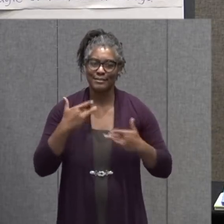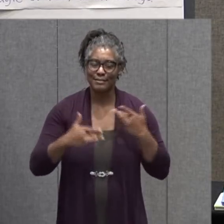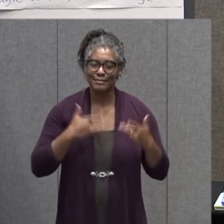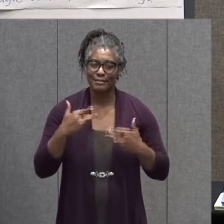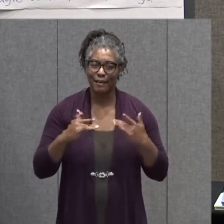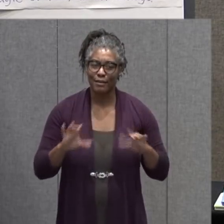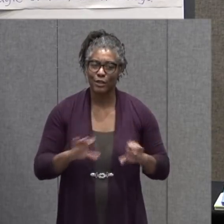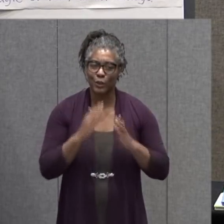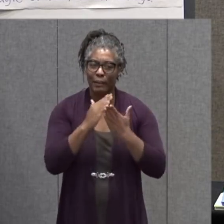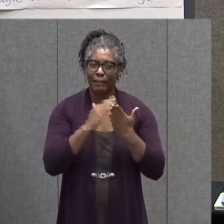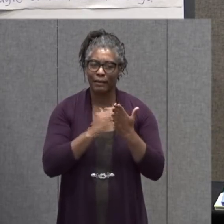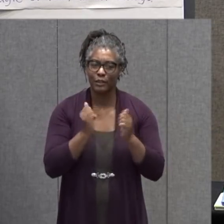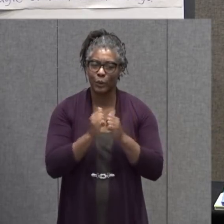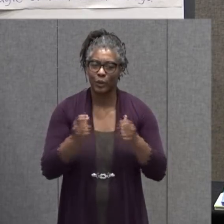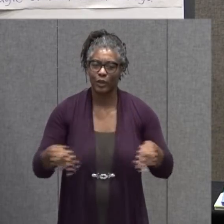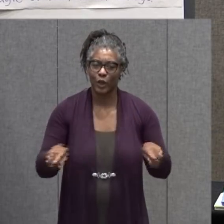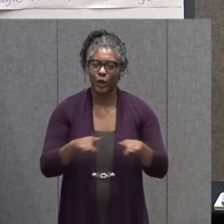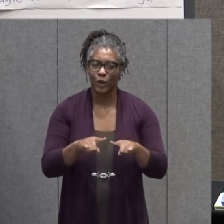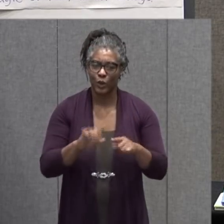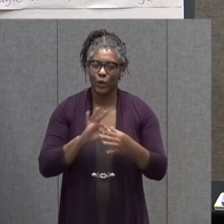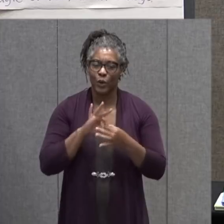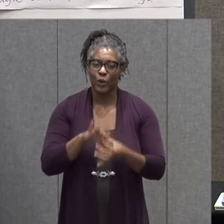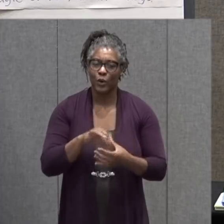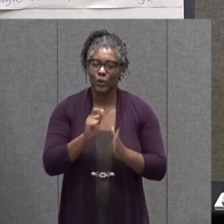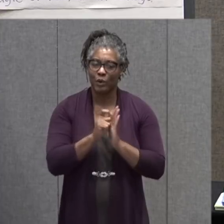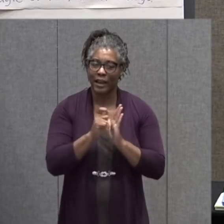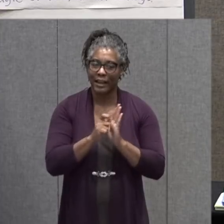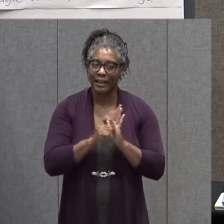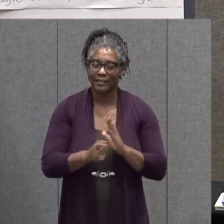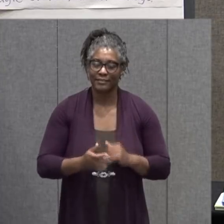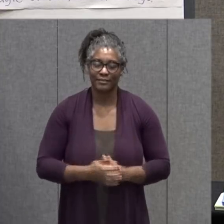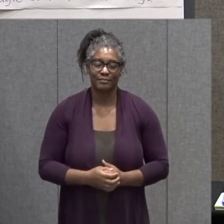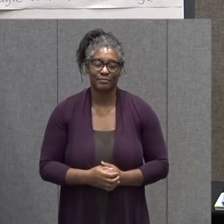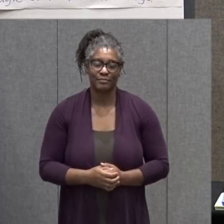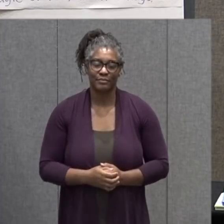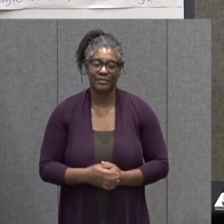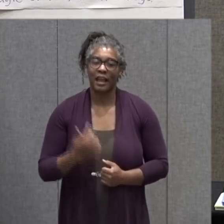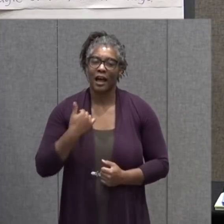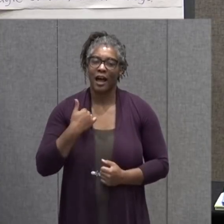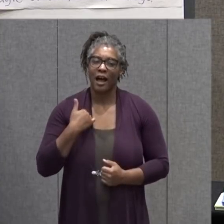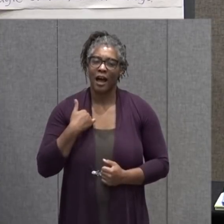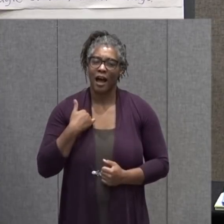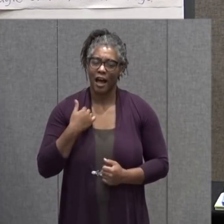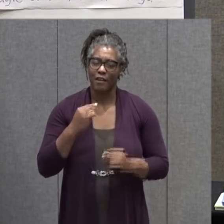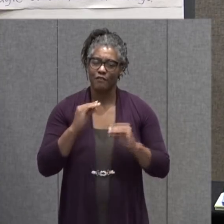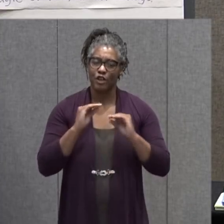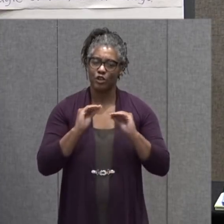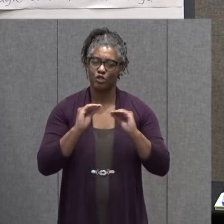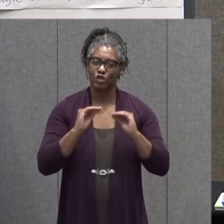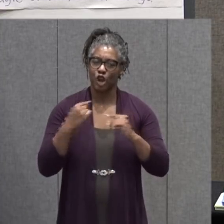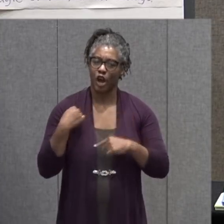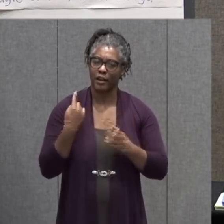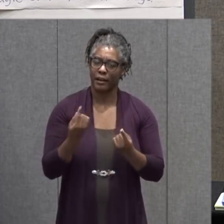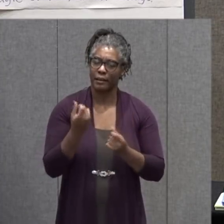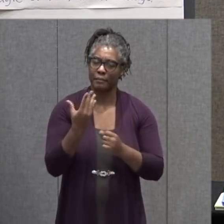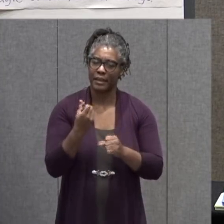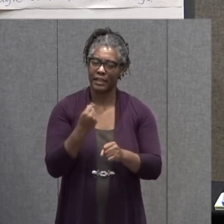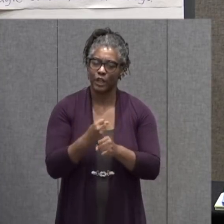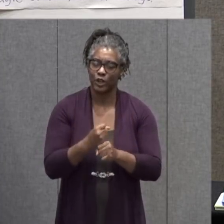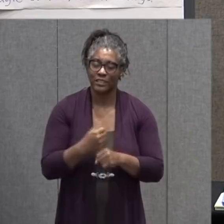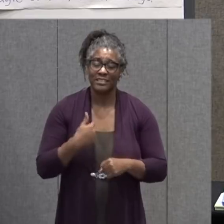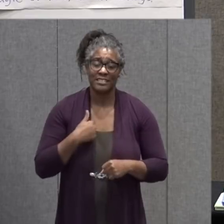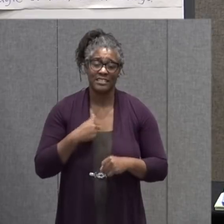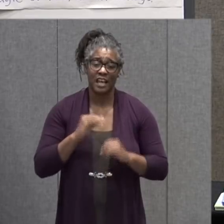with you guys today on writing. Now, I have taught for many years, and I have had several students who